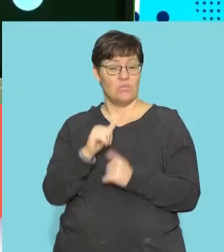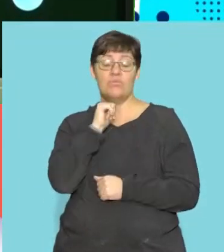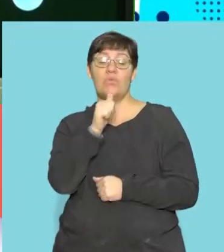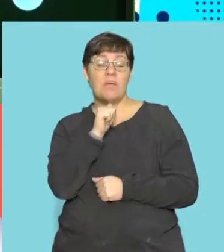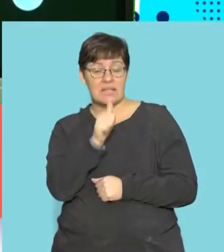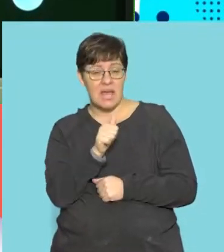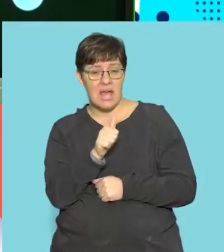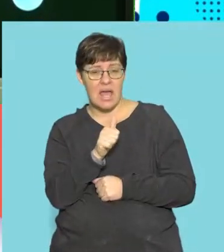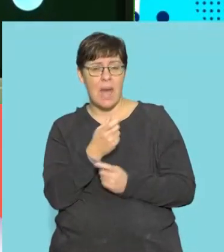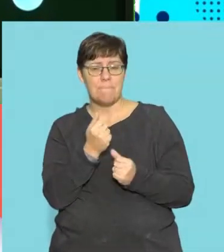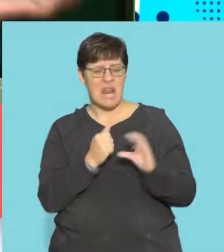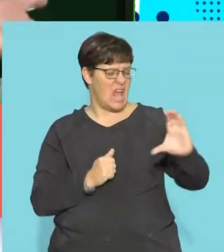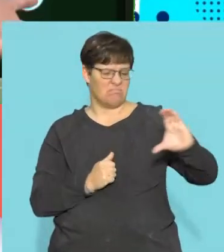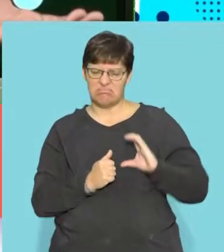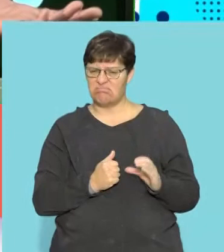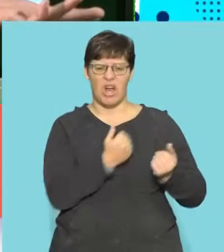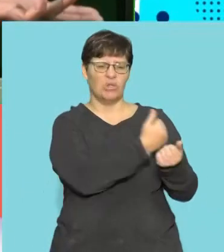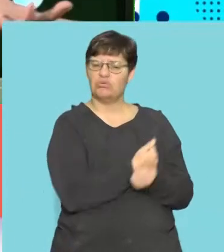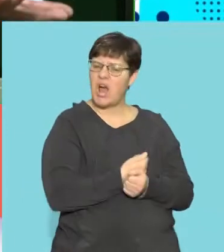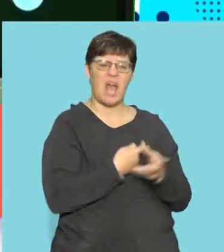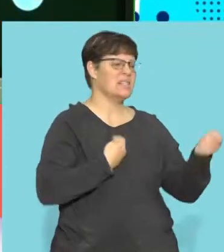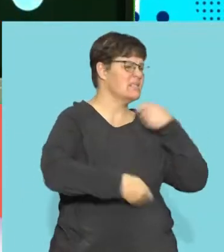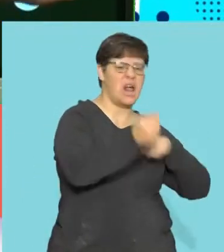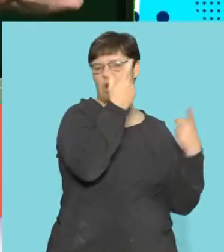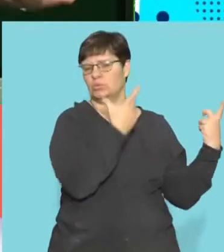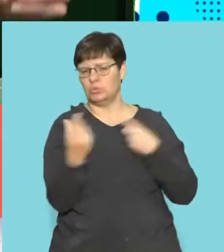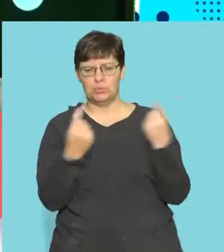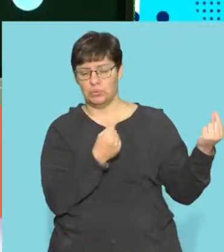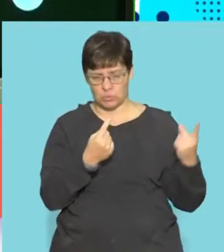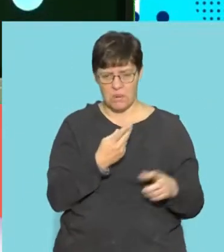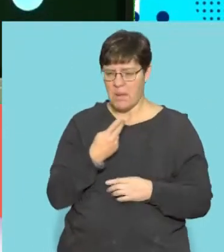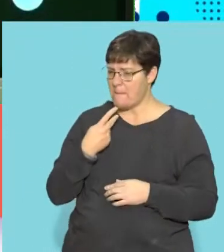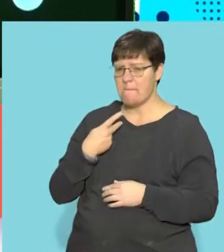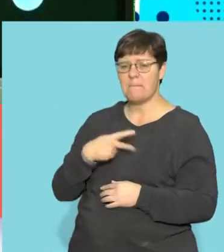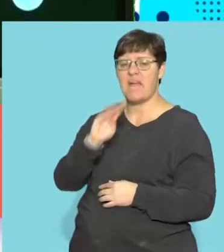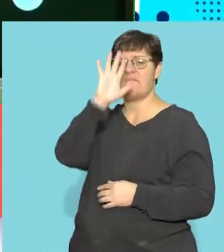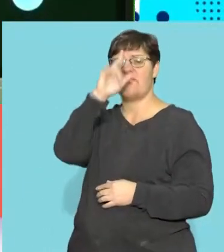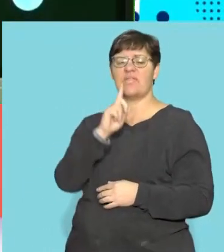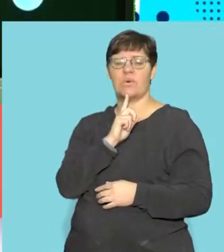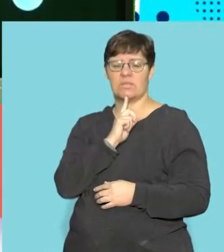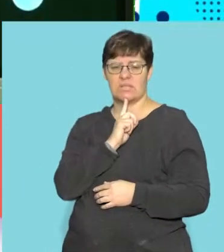that even if I am making a lot of money, let's say for argument's sake, to pay